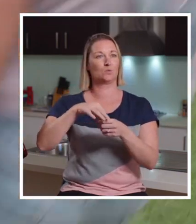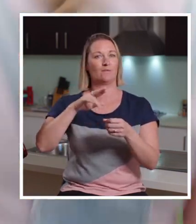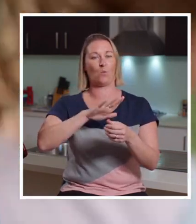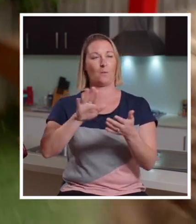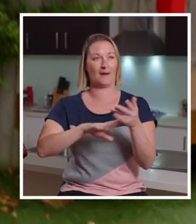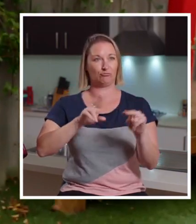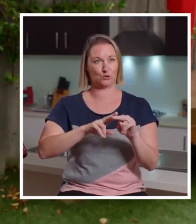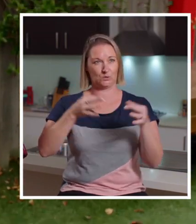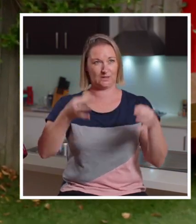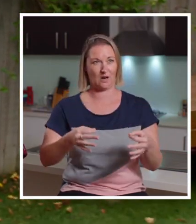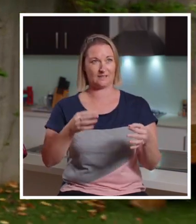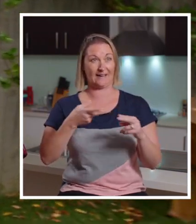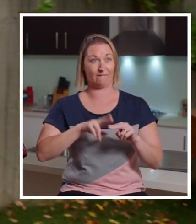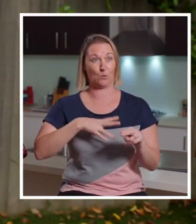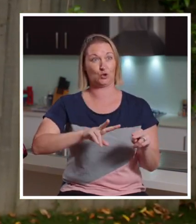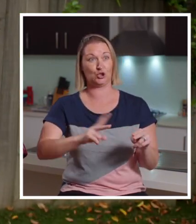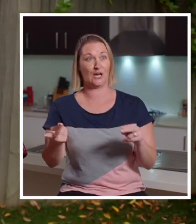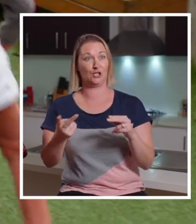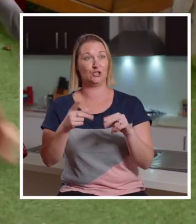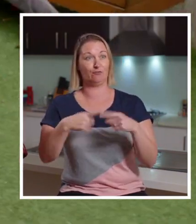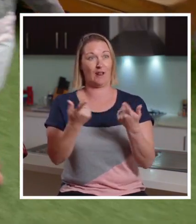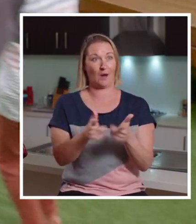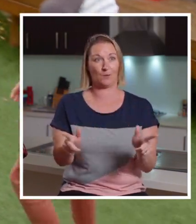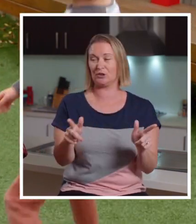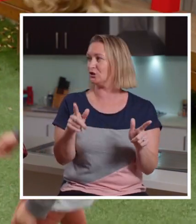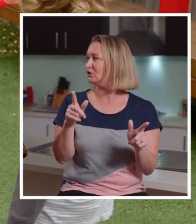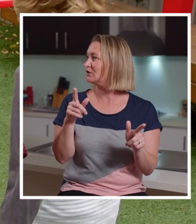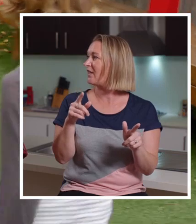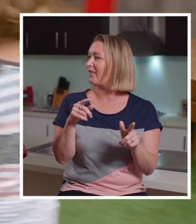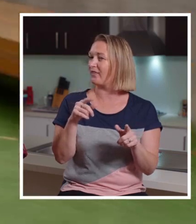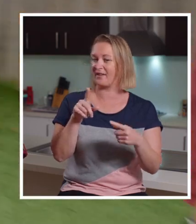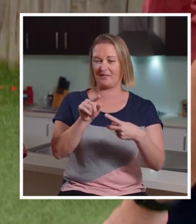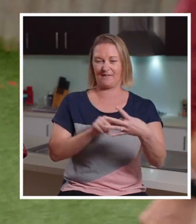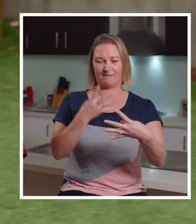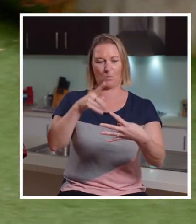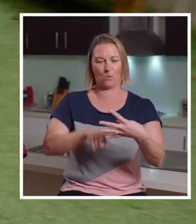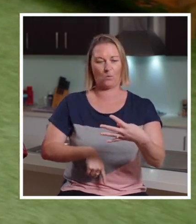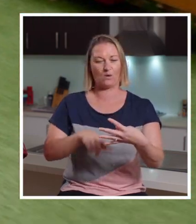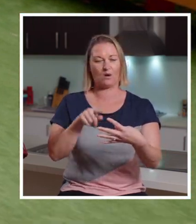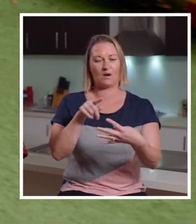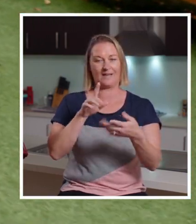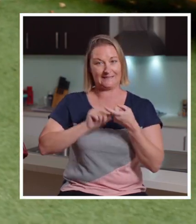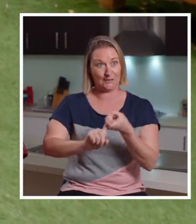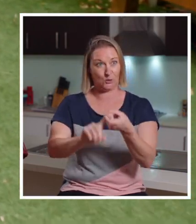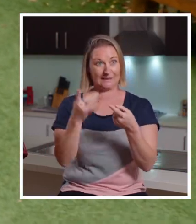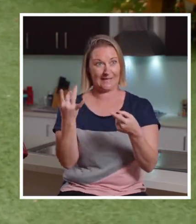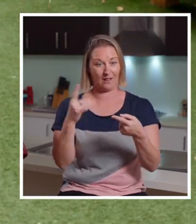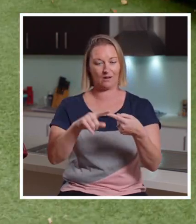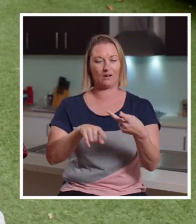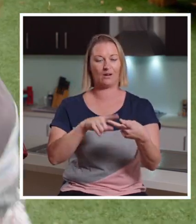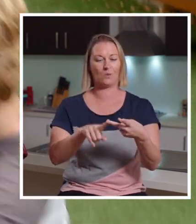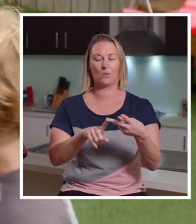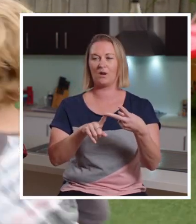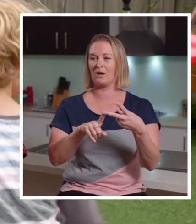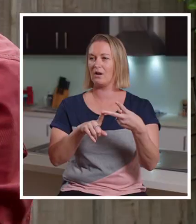decide to send a vote out to the parents to choose whether or not they change over to a different language to be taught. And the option was to